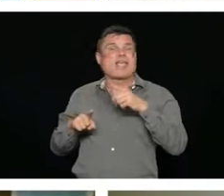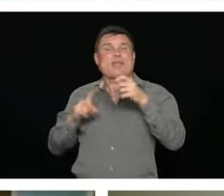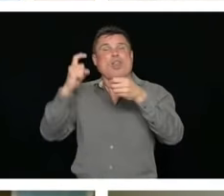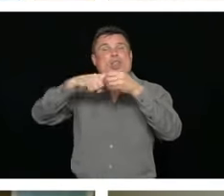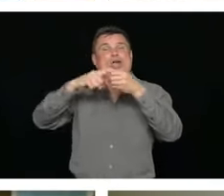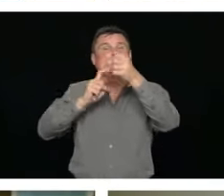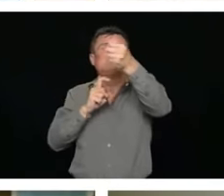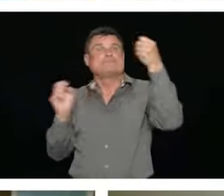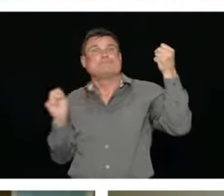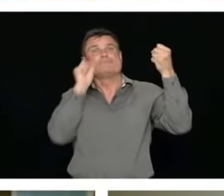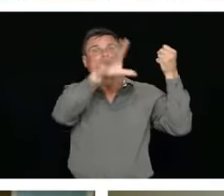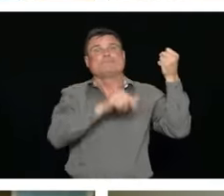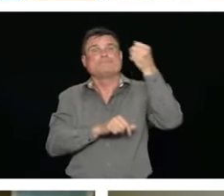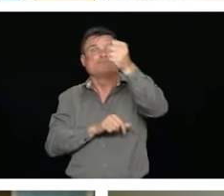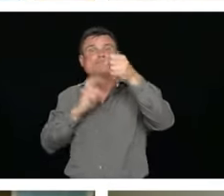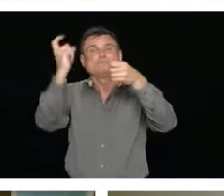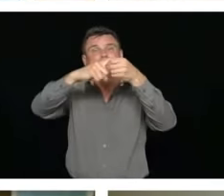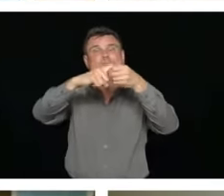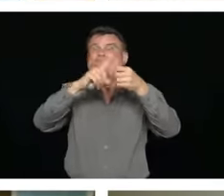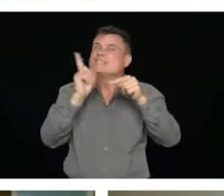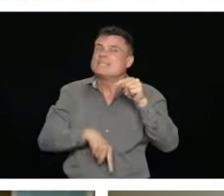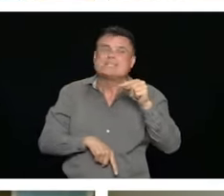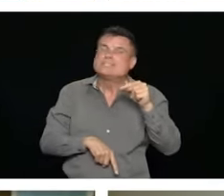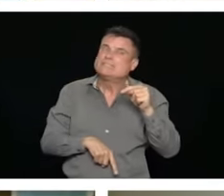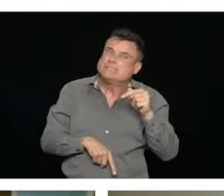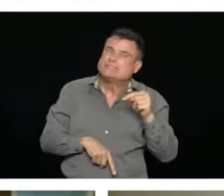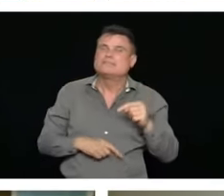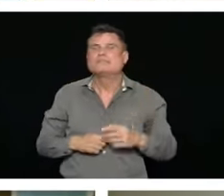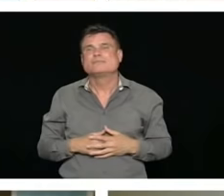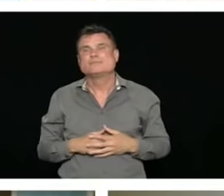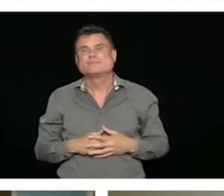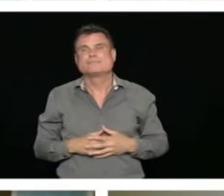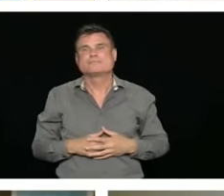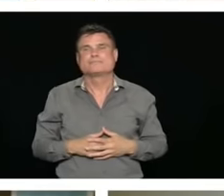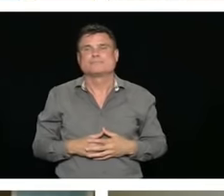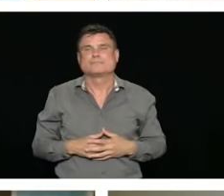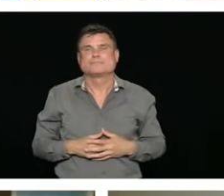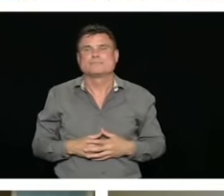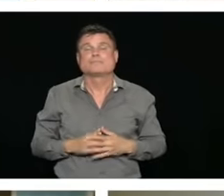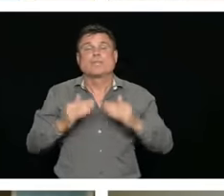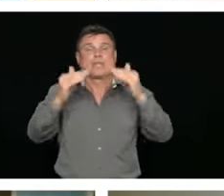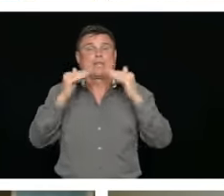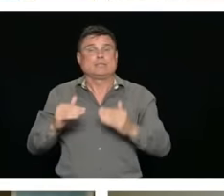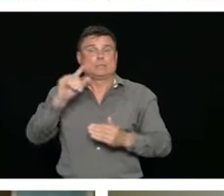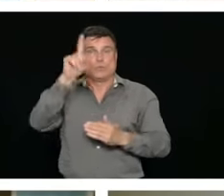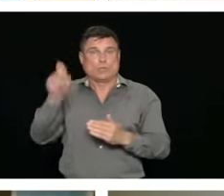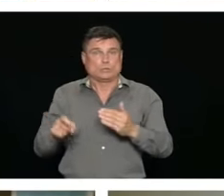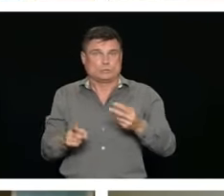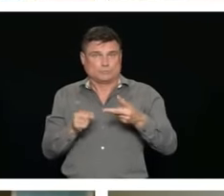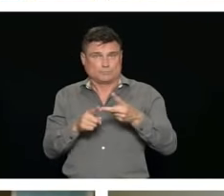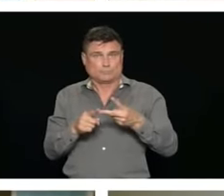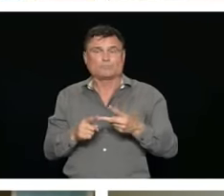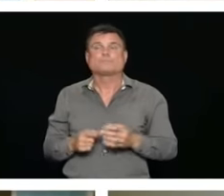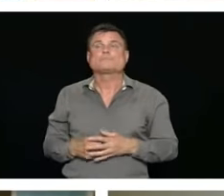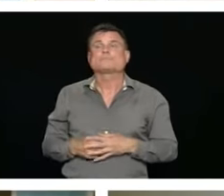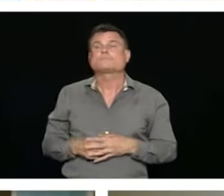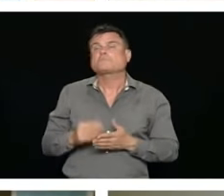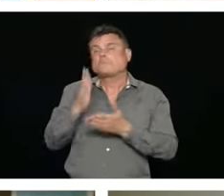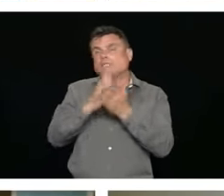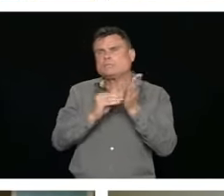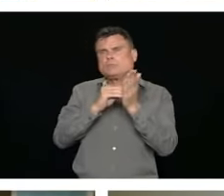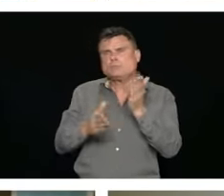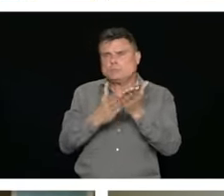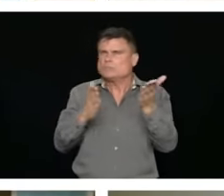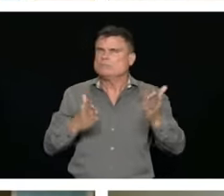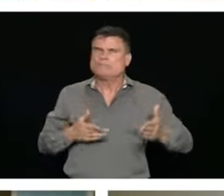fallen behind in education because of COVID-19? Will there be methods put in place in future to help these kids catch